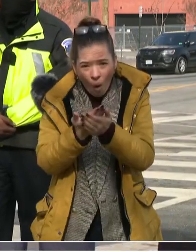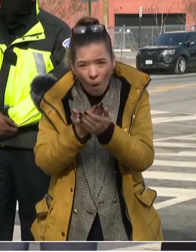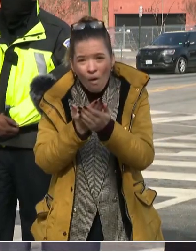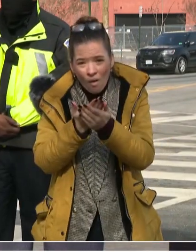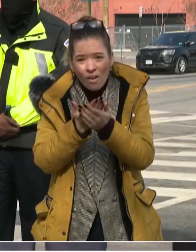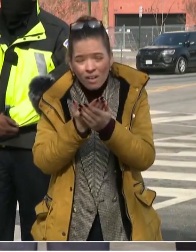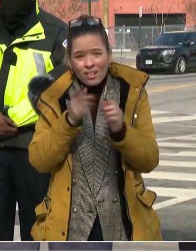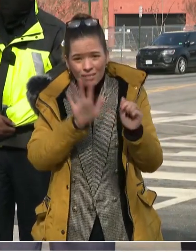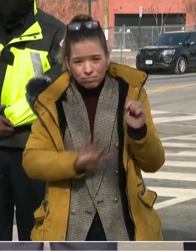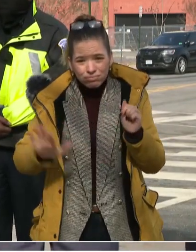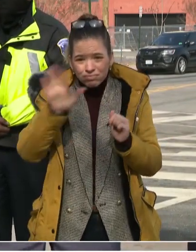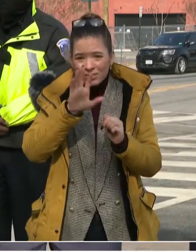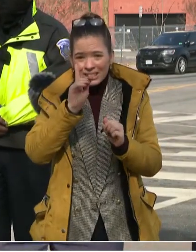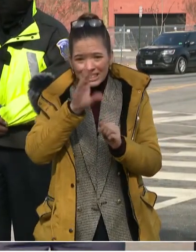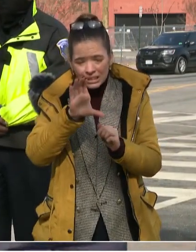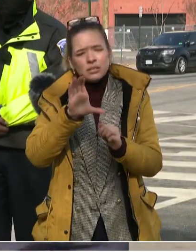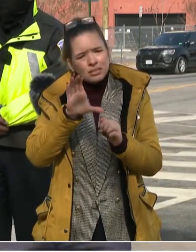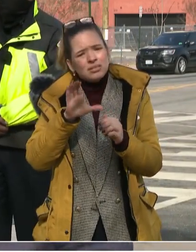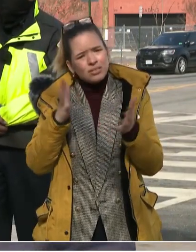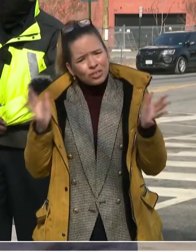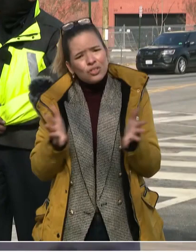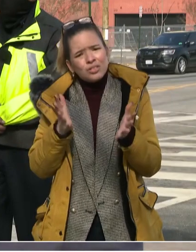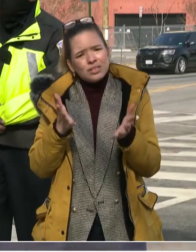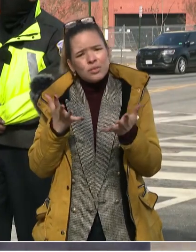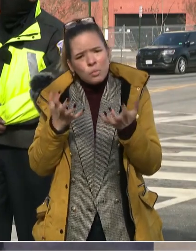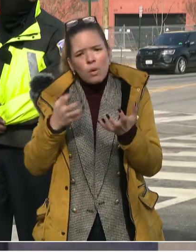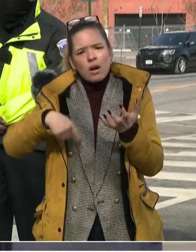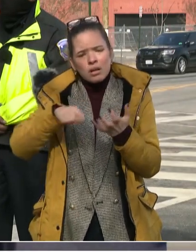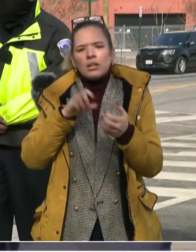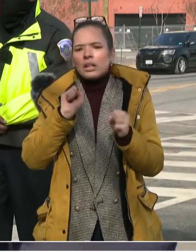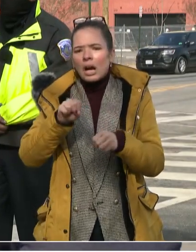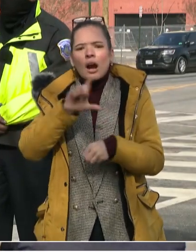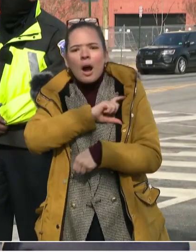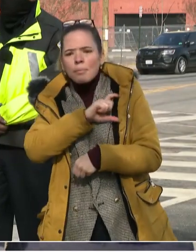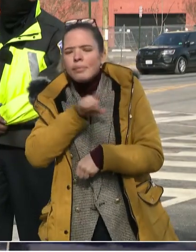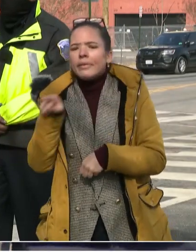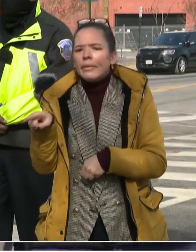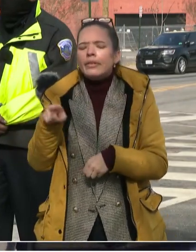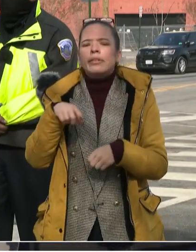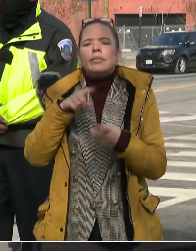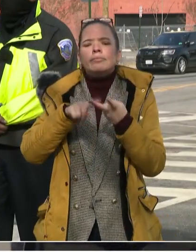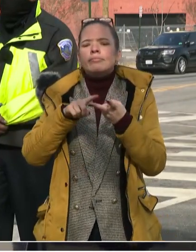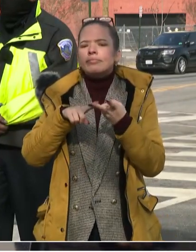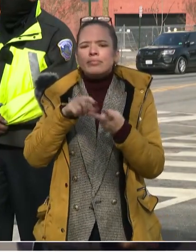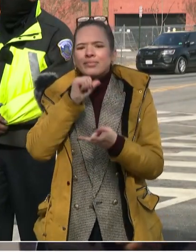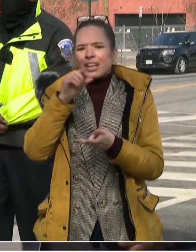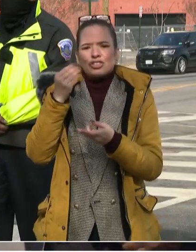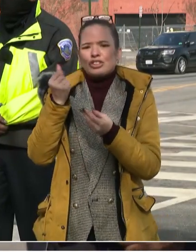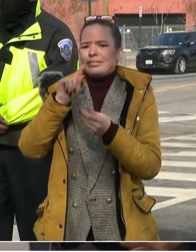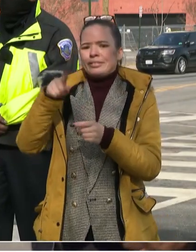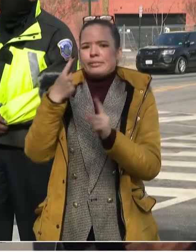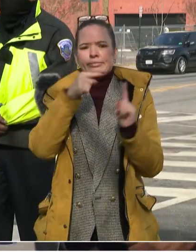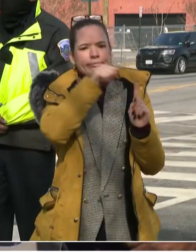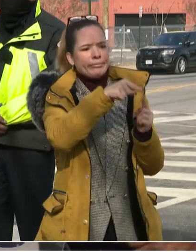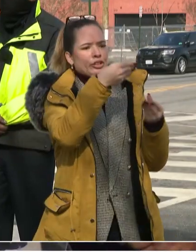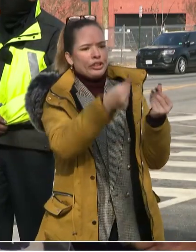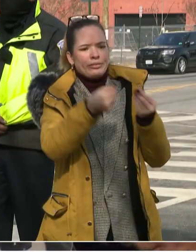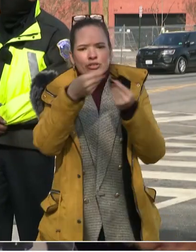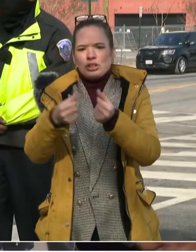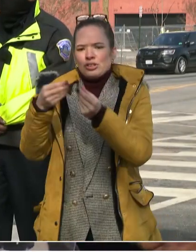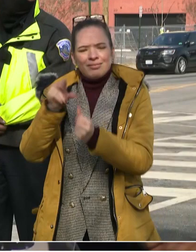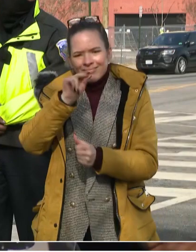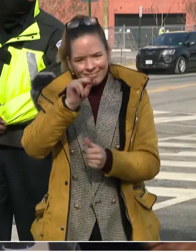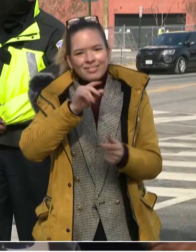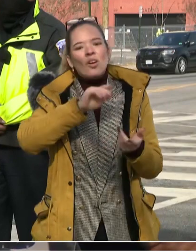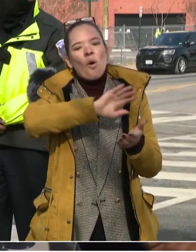truth of the matter is that this will not be resolved at the police station. Be clear, it won't be resolved at the courthouse. It is not going to